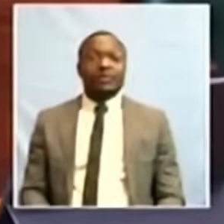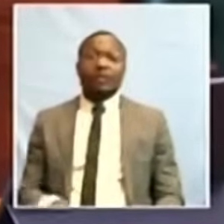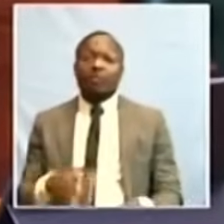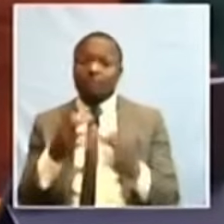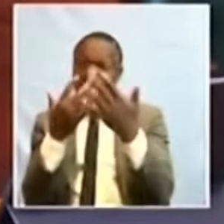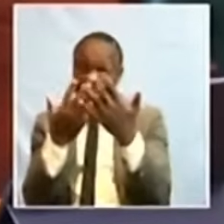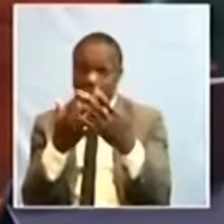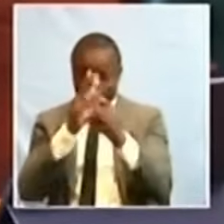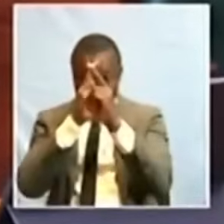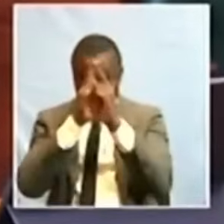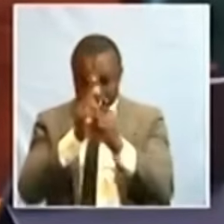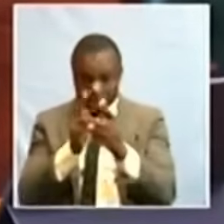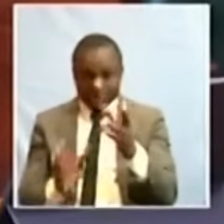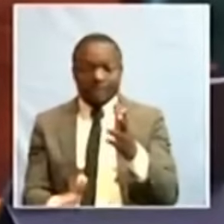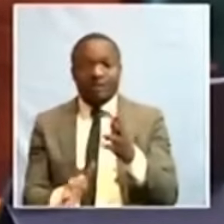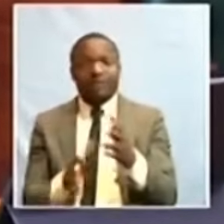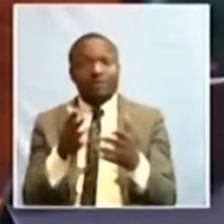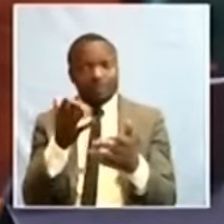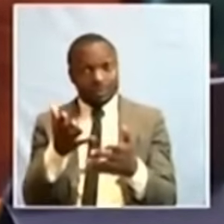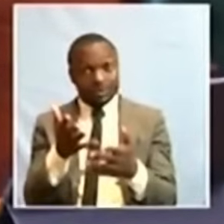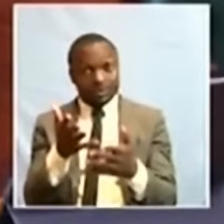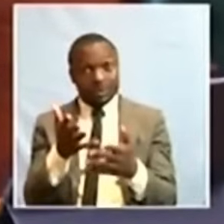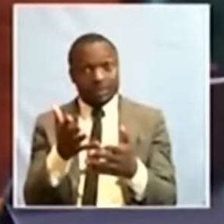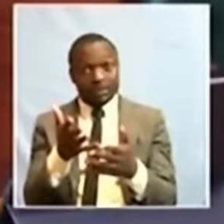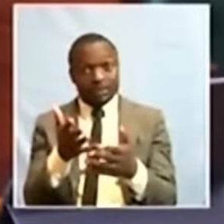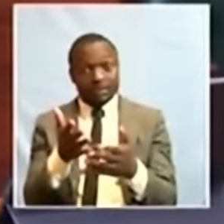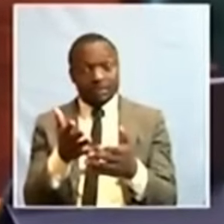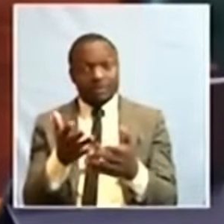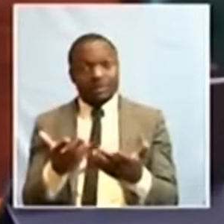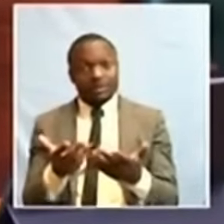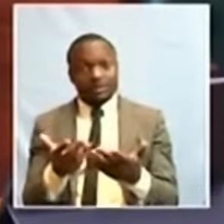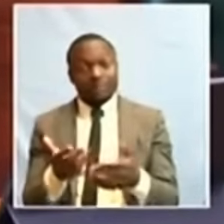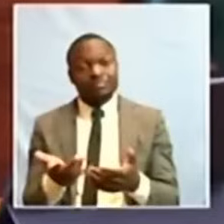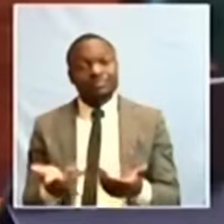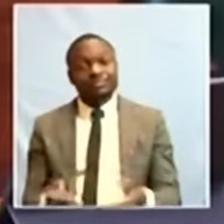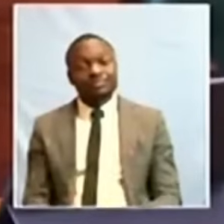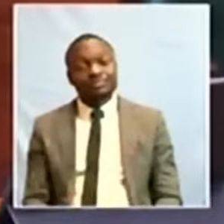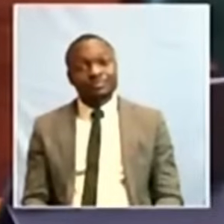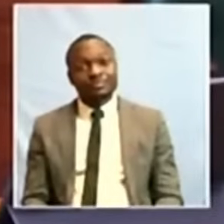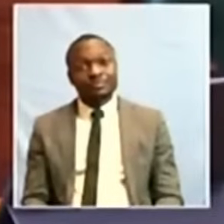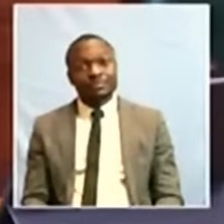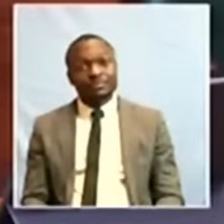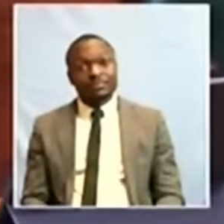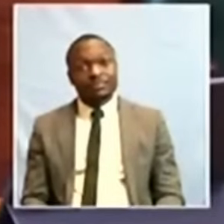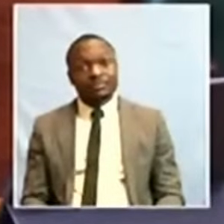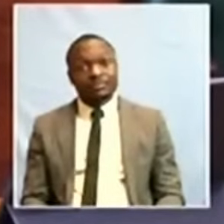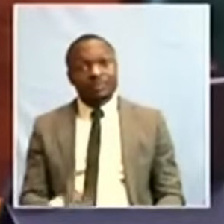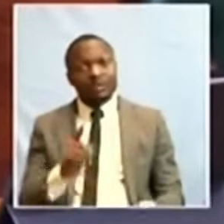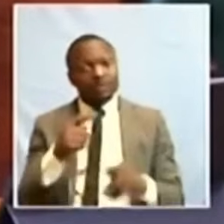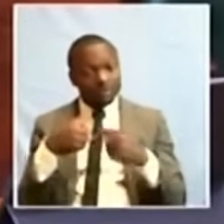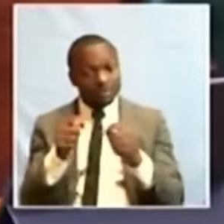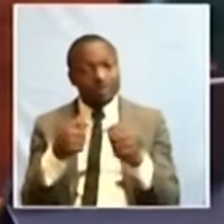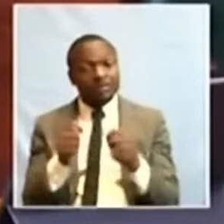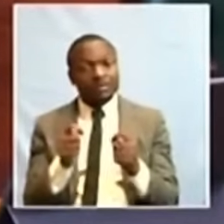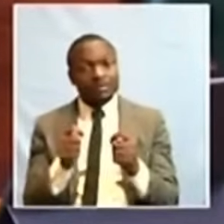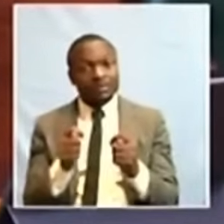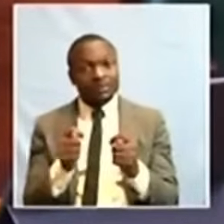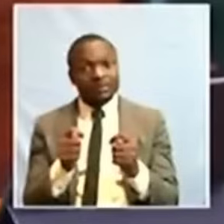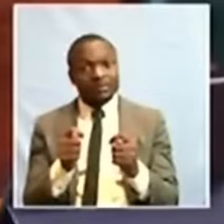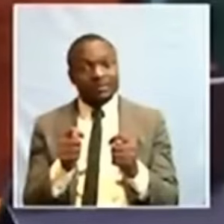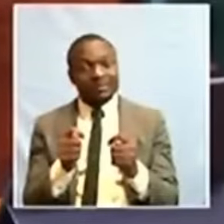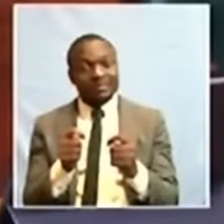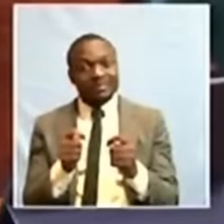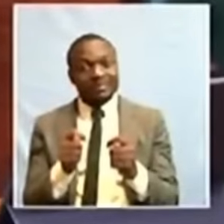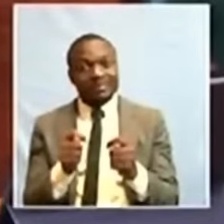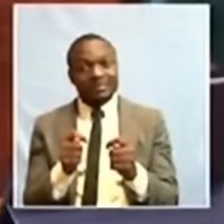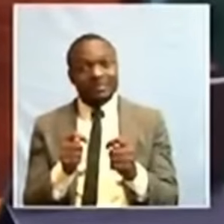wait for Her Honor, the Vice President. Or you are just in anticipation. You are already trying to hit the lines.